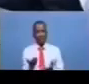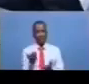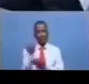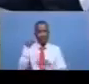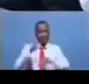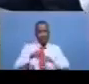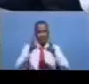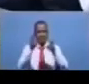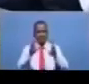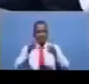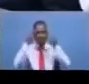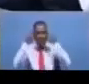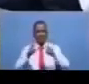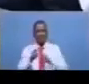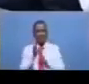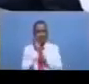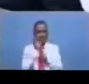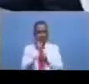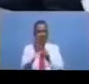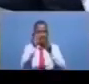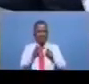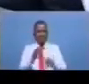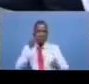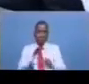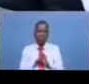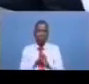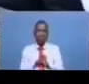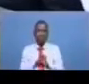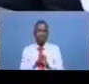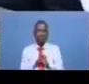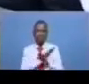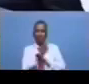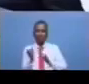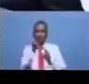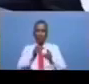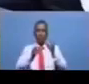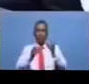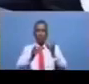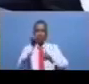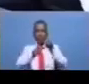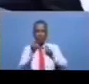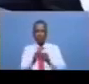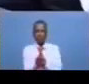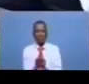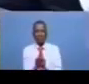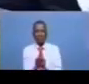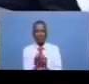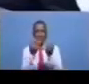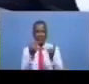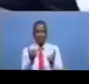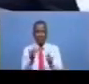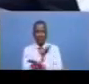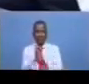a enum nu ye hye obi a ono so hye boss ase onko adaka num ama ono ko adaka num na de ntina we de yes,